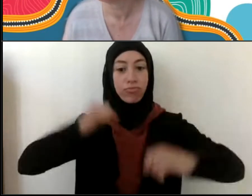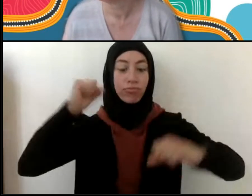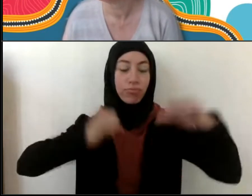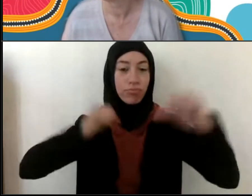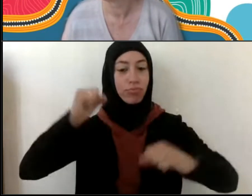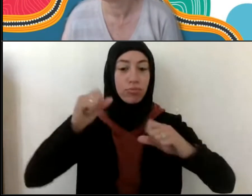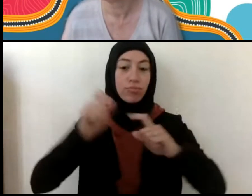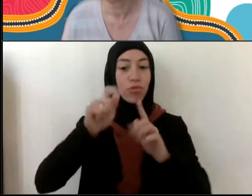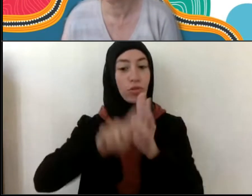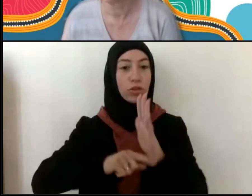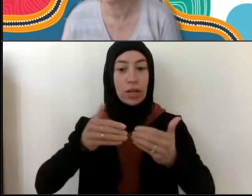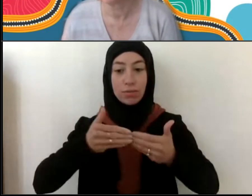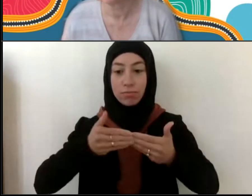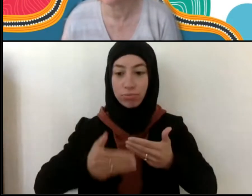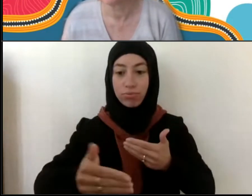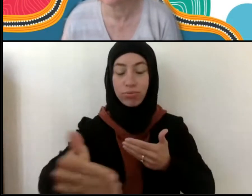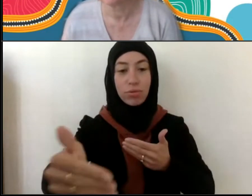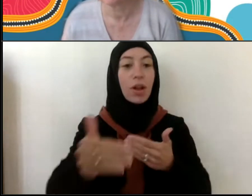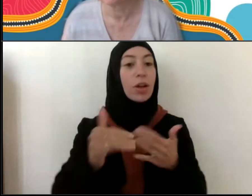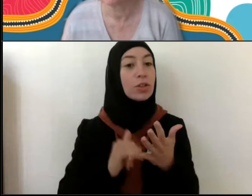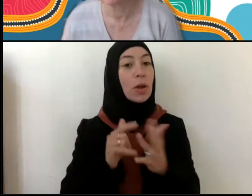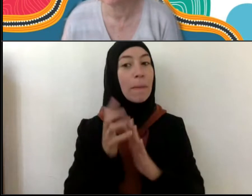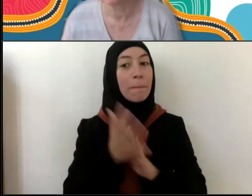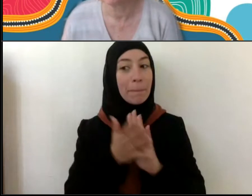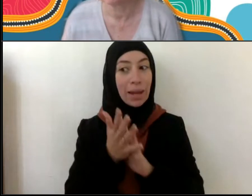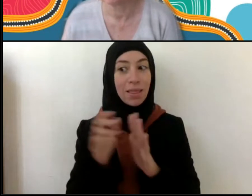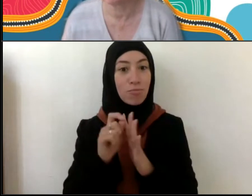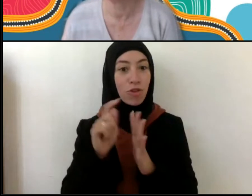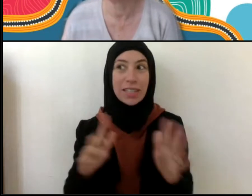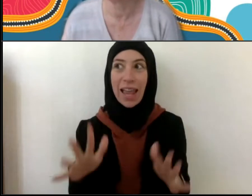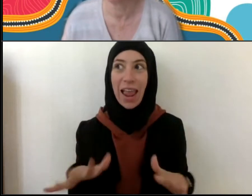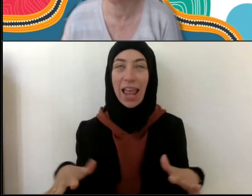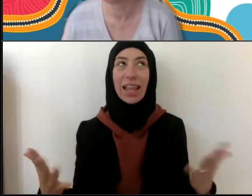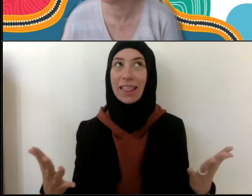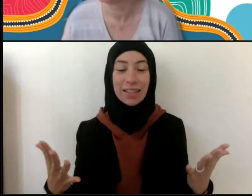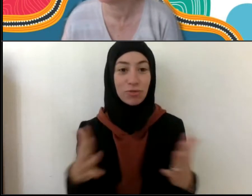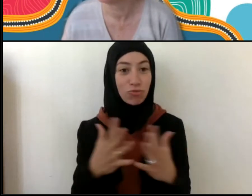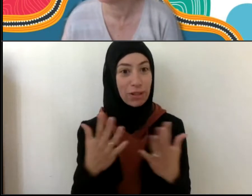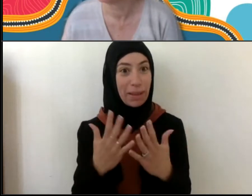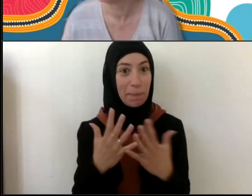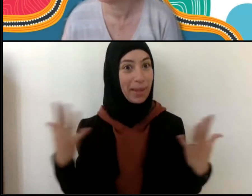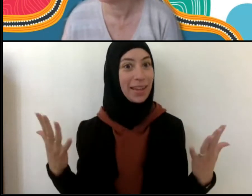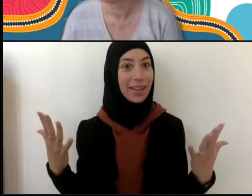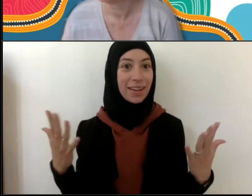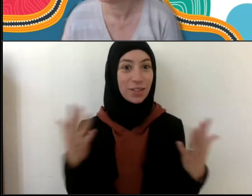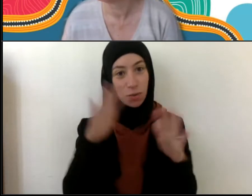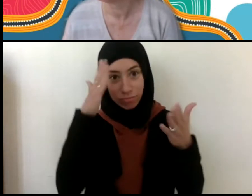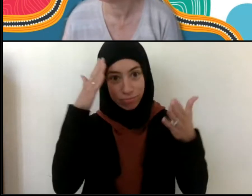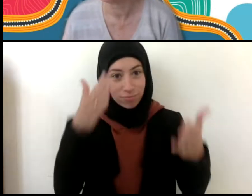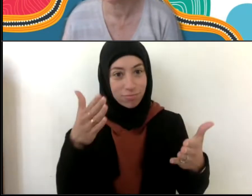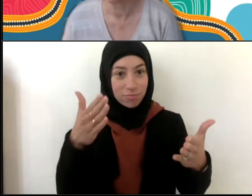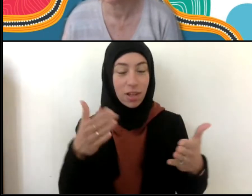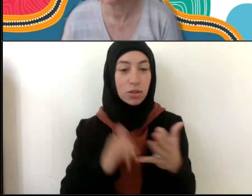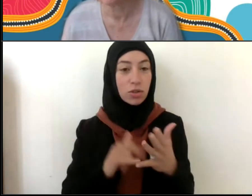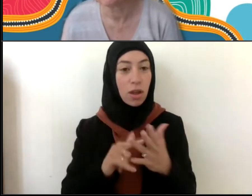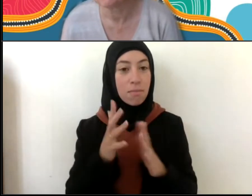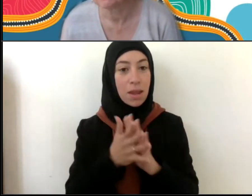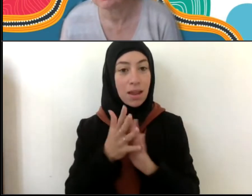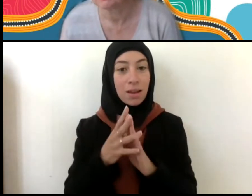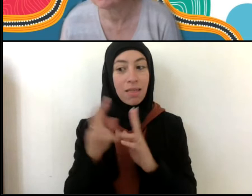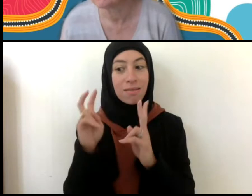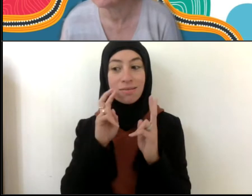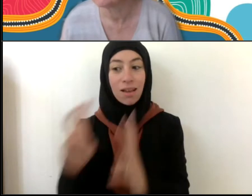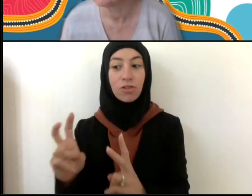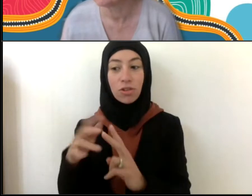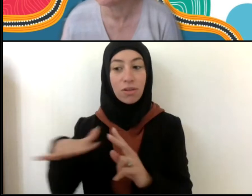makes everything about working on the project big. For instance, the stations on in the Western Sydney Airport